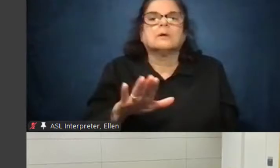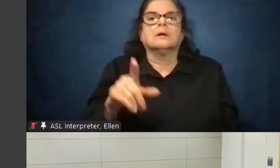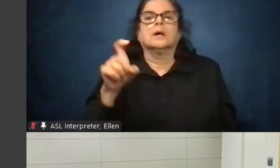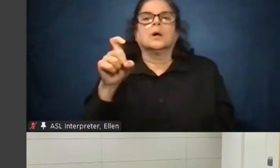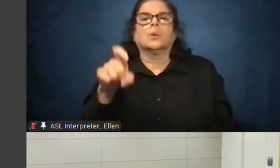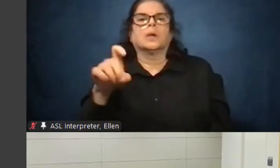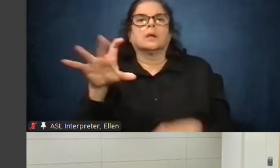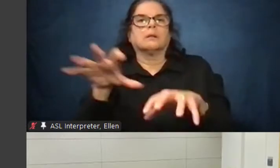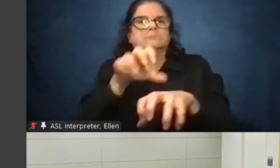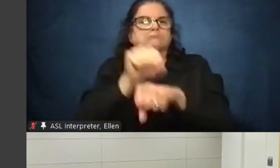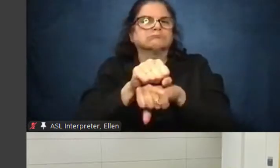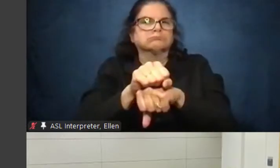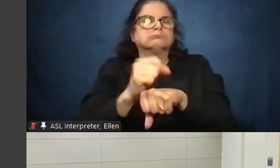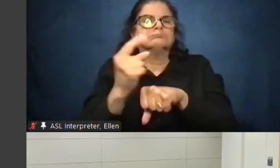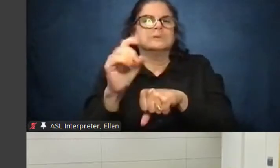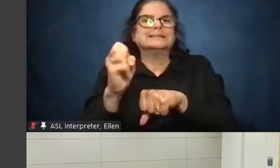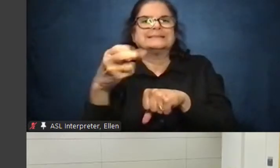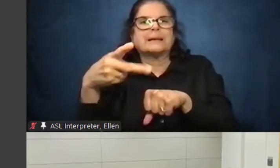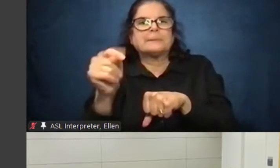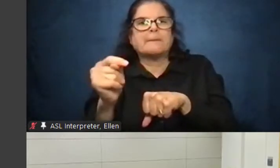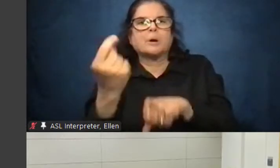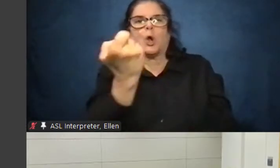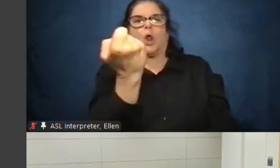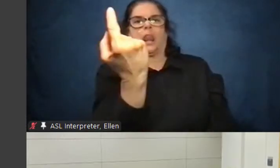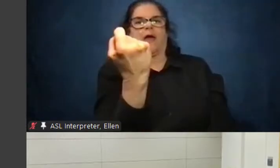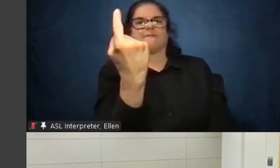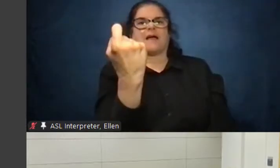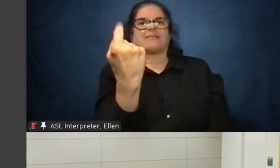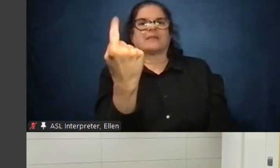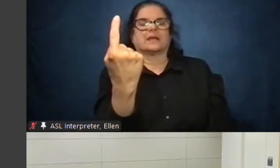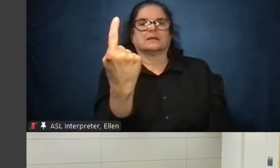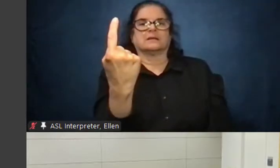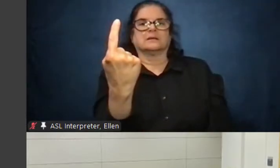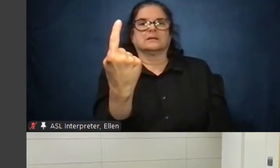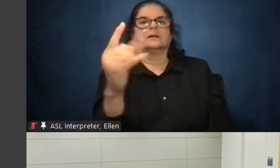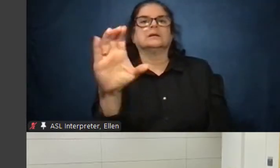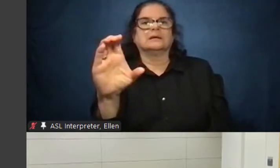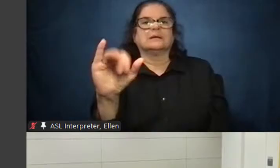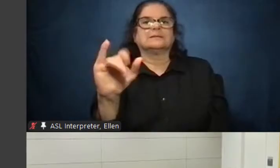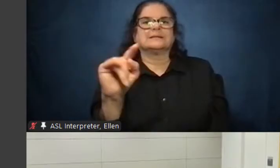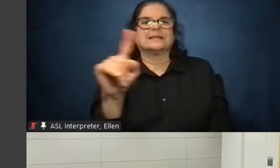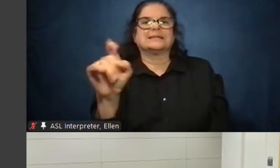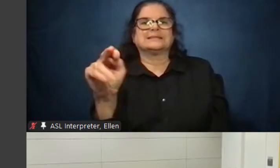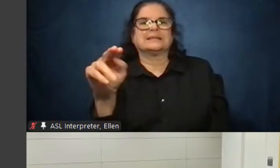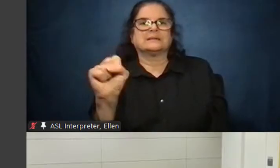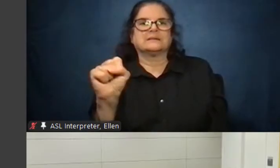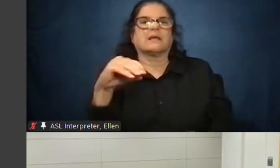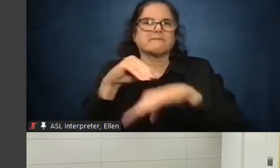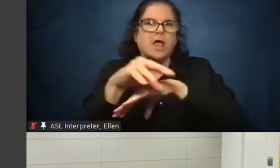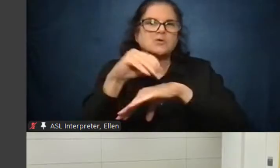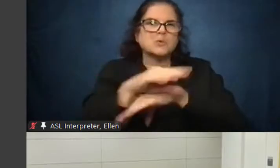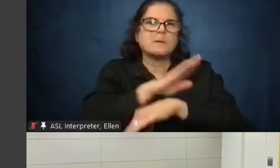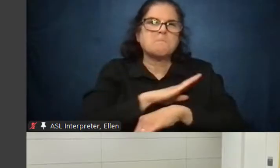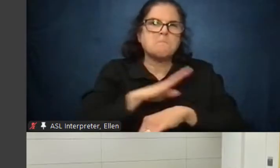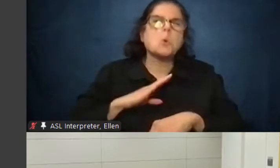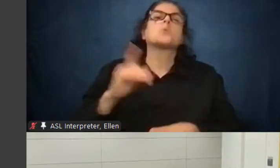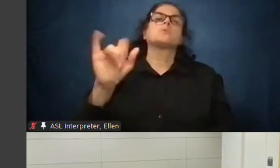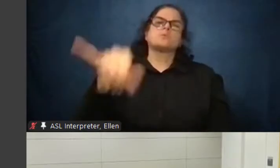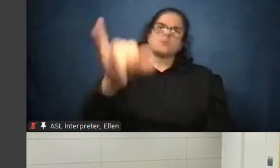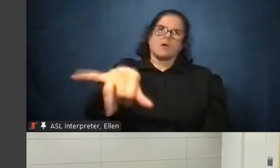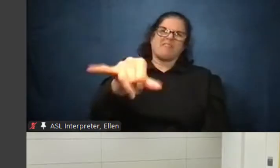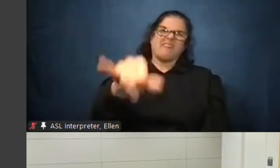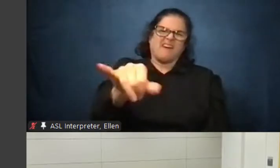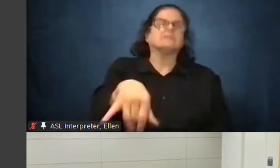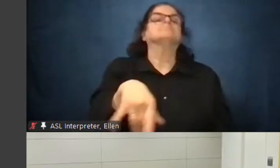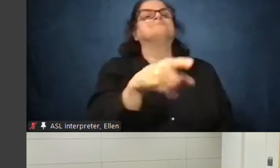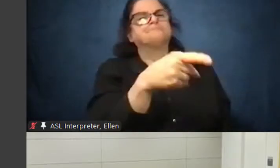into September then. Oh, it's September 11th is the Citizens Advisory Board. That's what I'm thinking of. Okay. So we'll work to target a